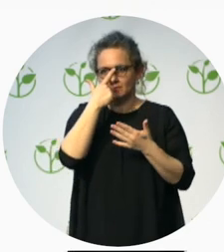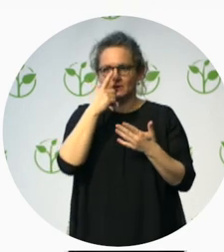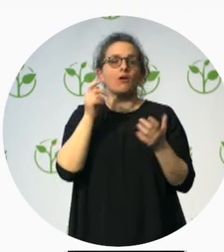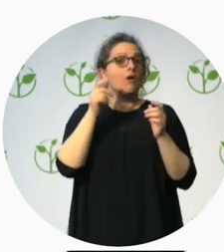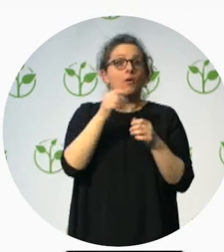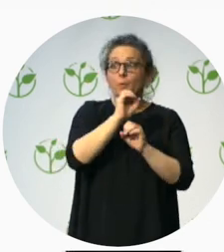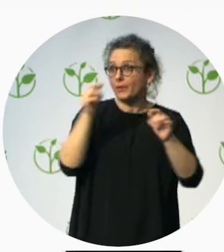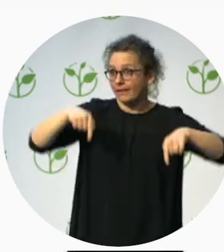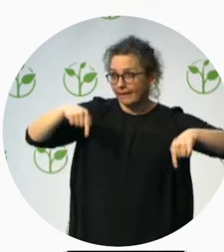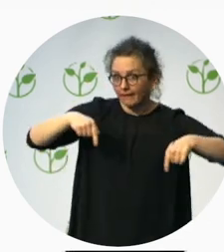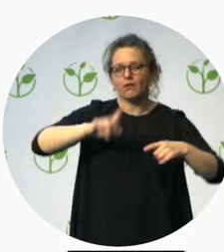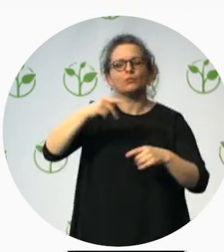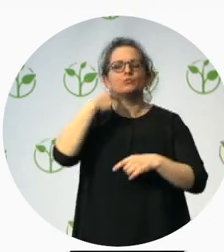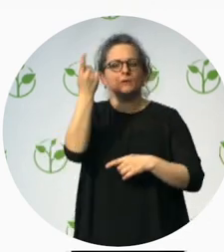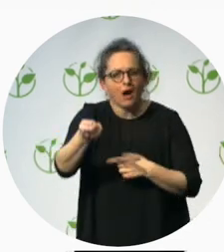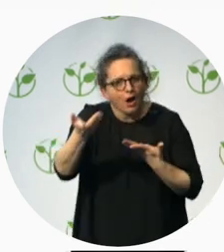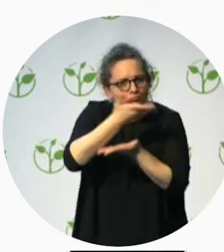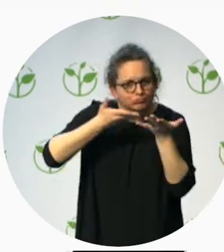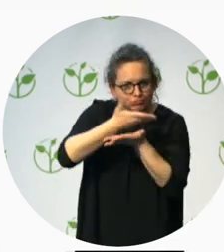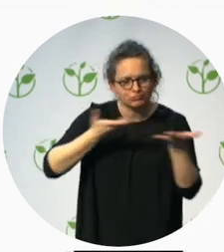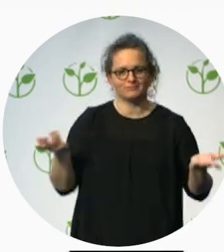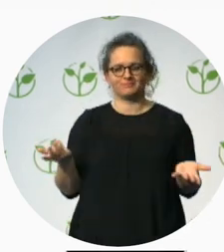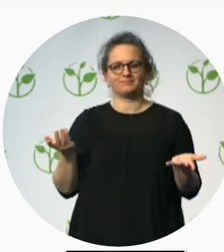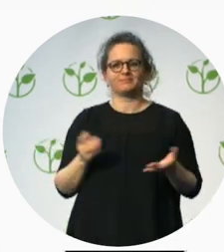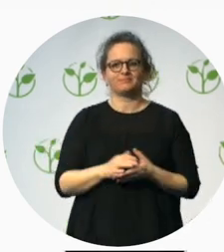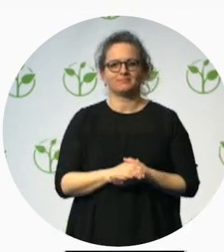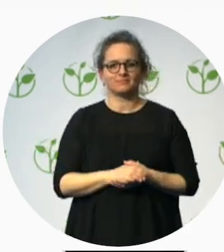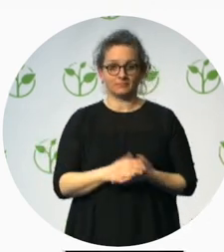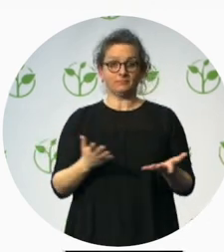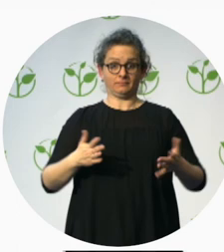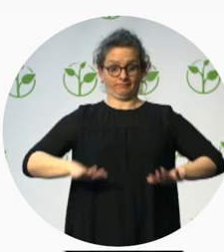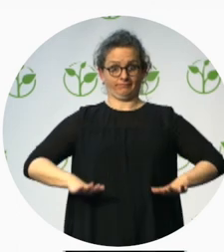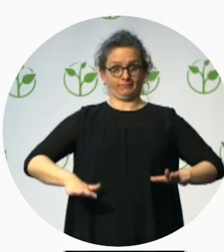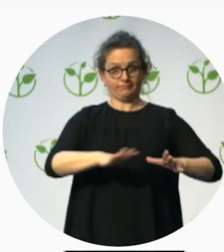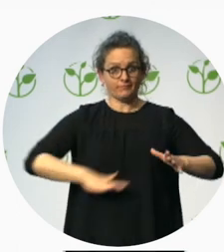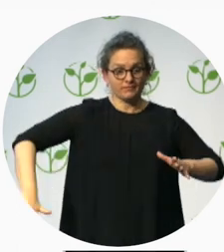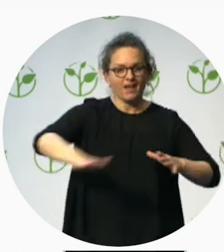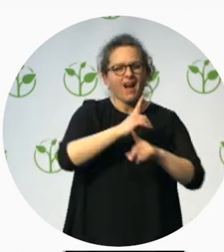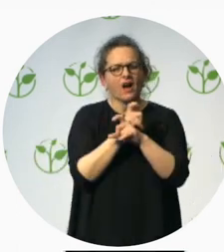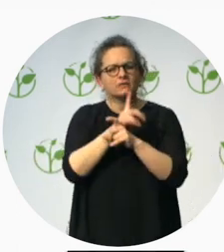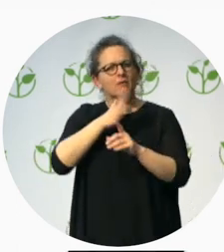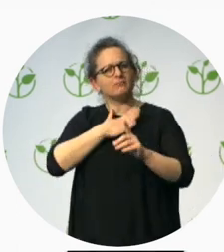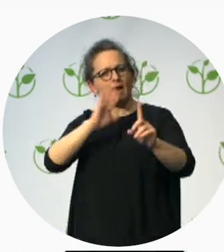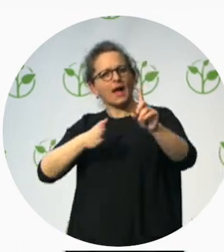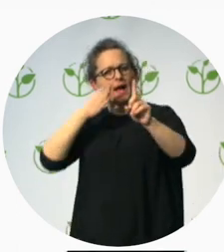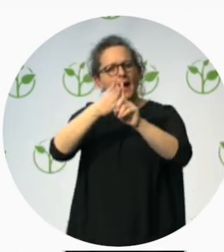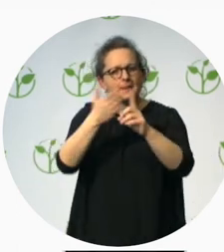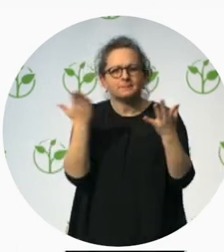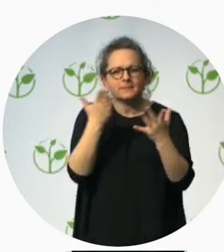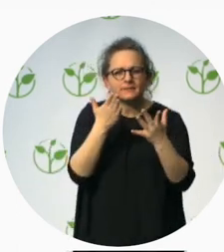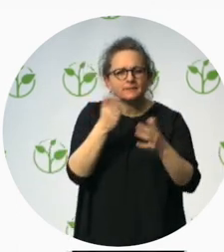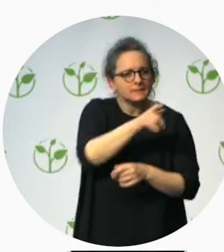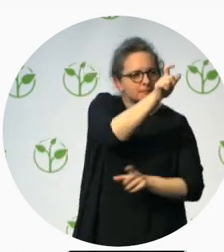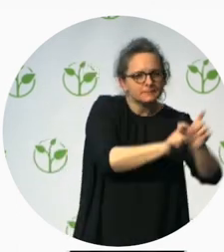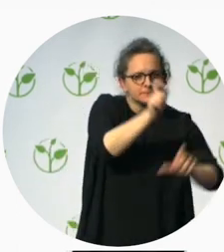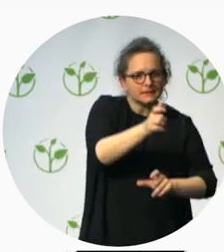to support persons with disabilities directly, based on the findings and networks